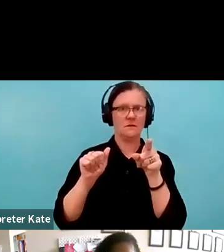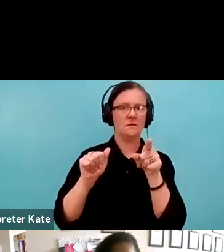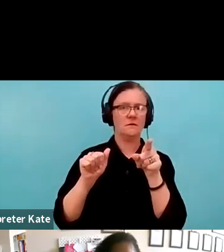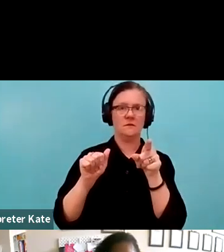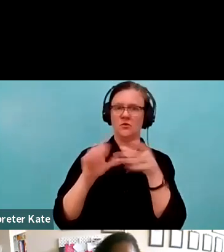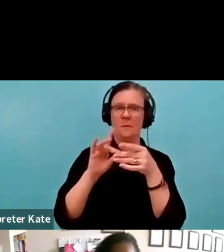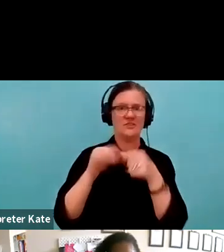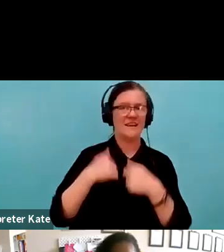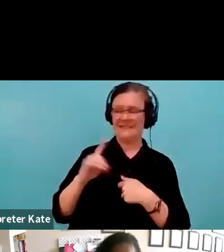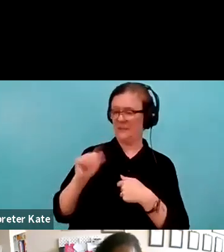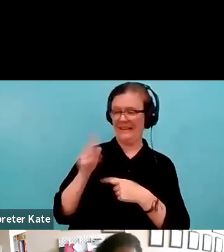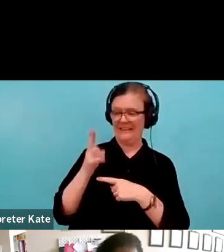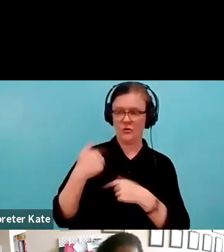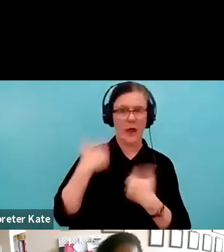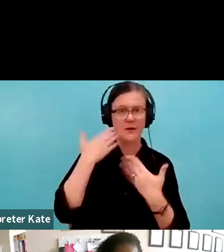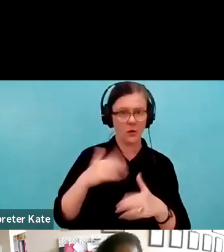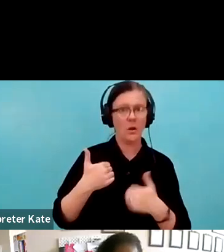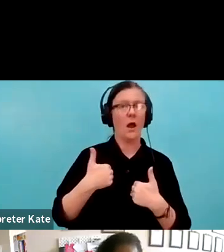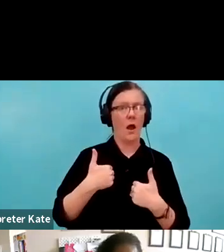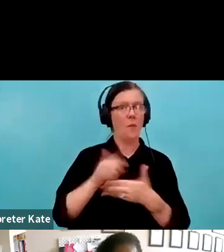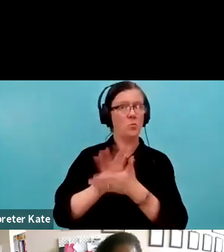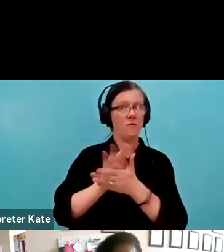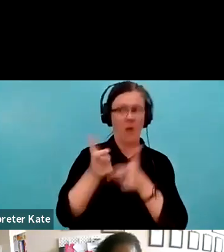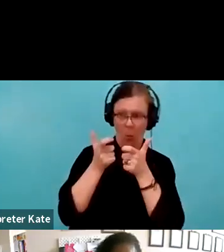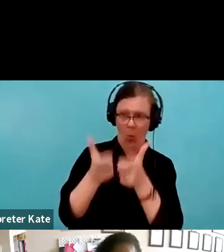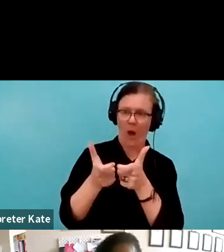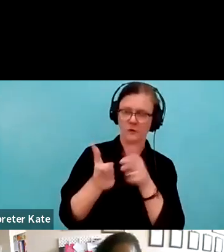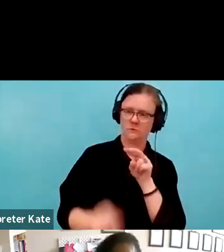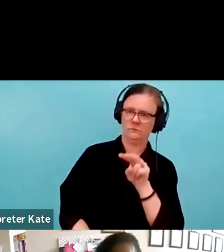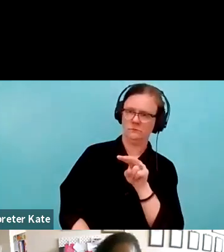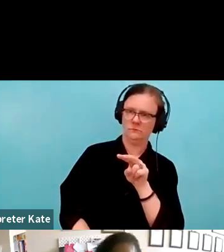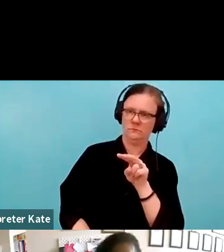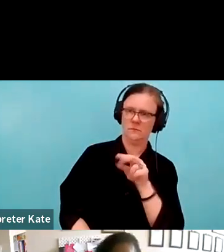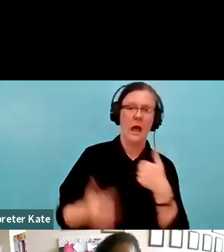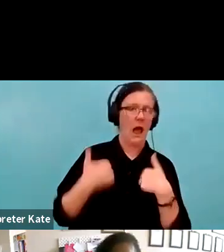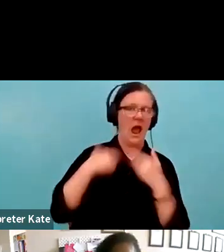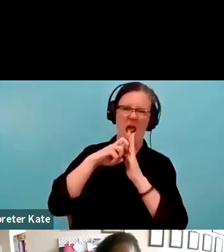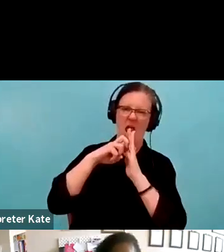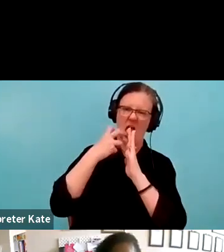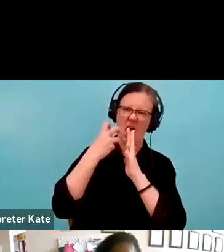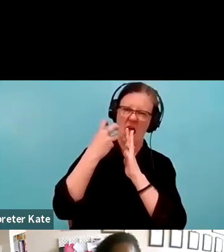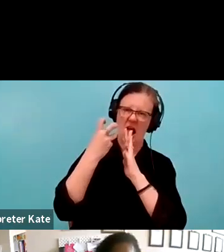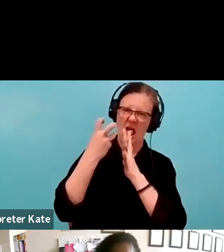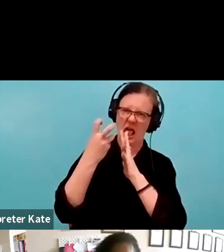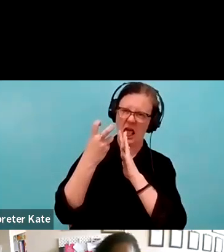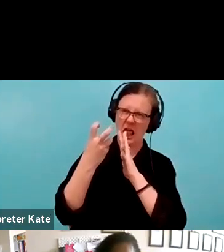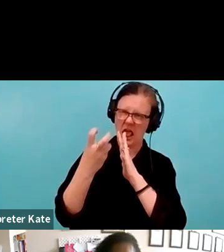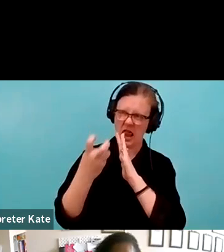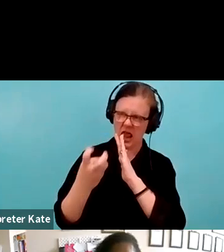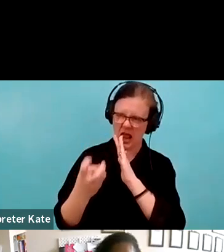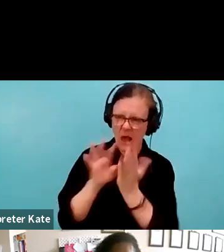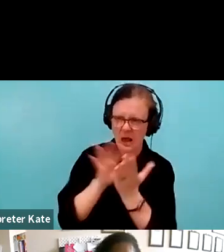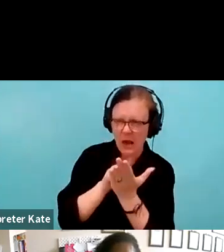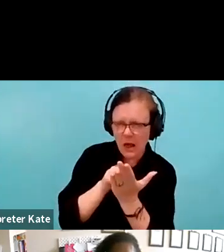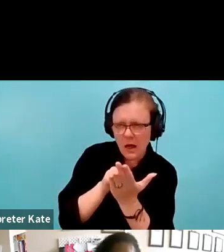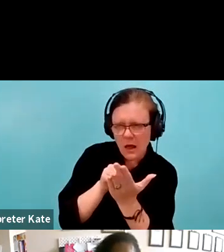of disability, after watching Crip Camp, you know, I went down the rabbit hole and just was trying to learn as much as I